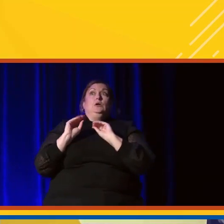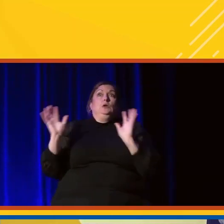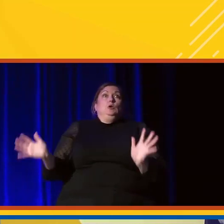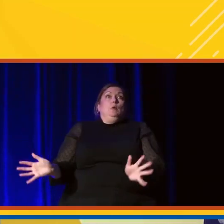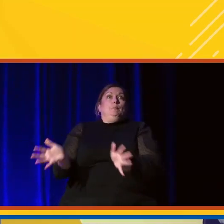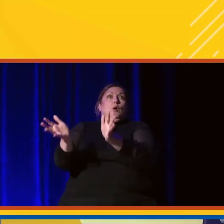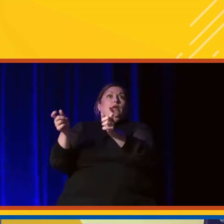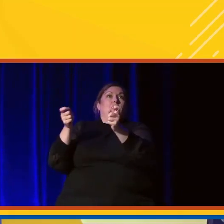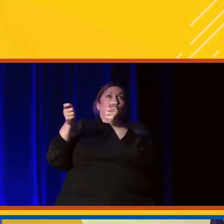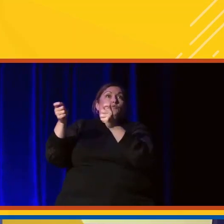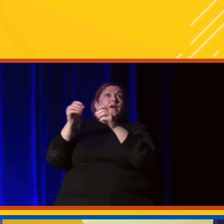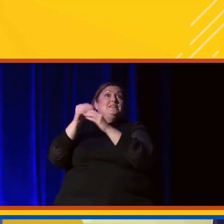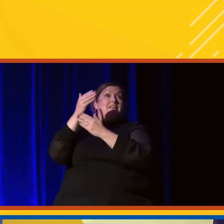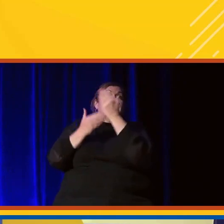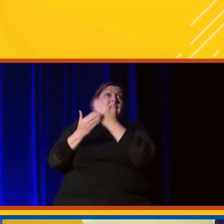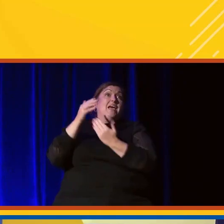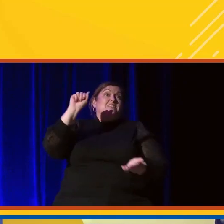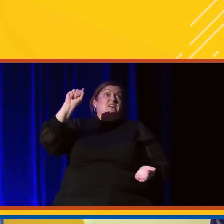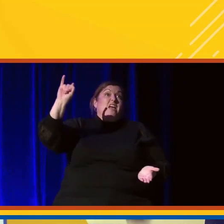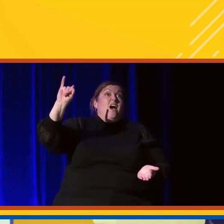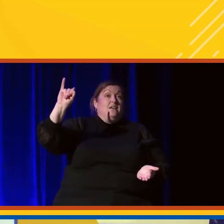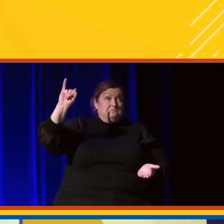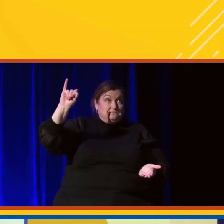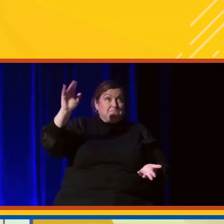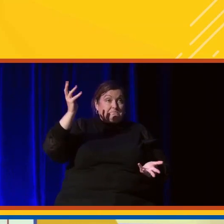this optimization in the hands of the AI.